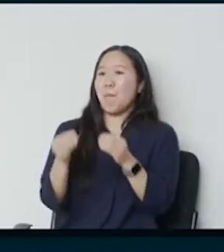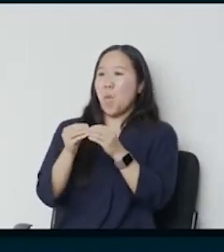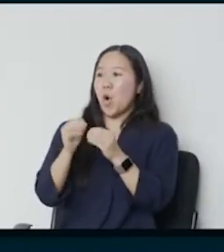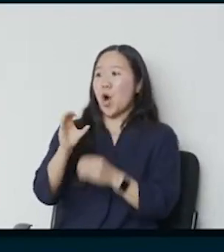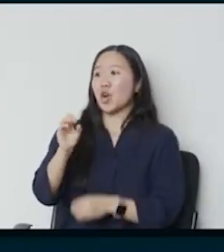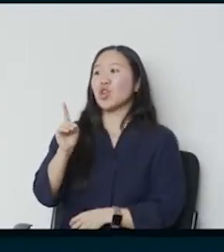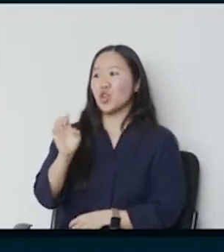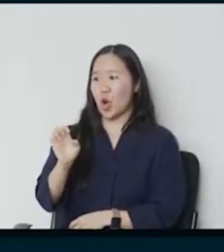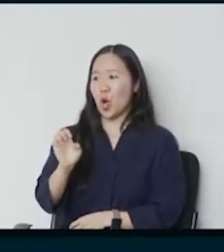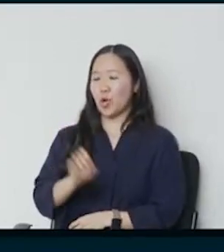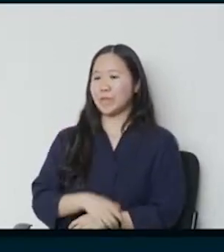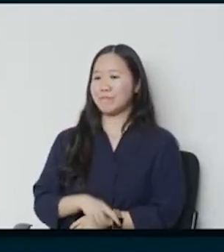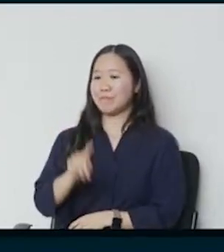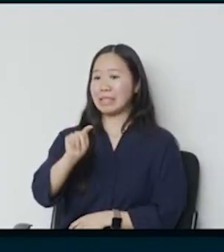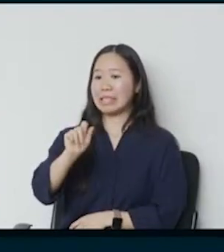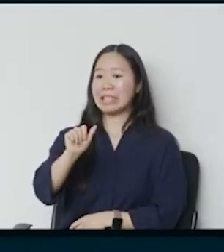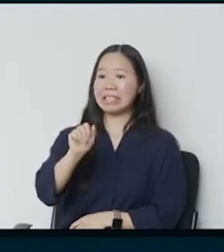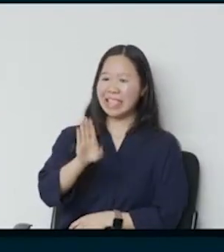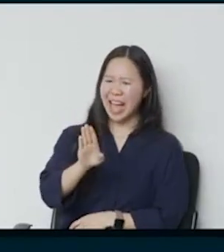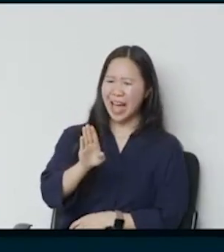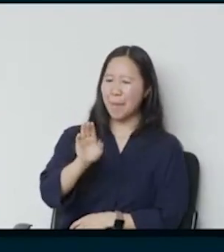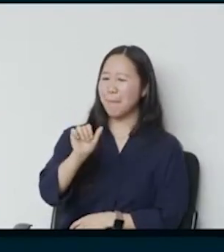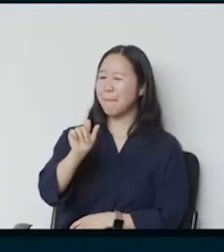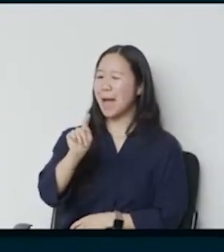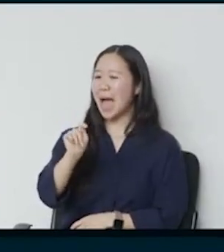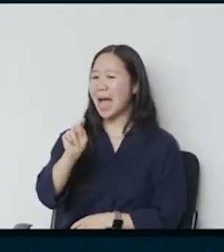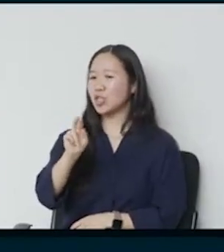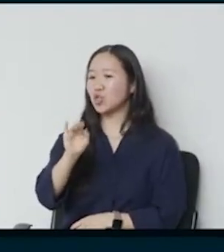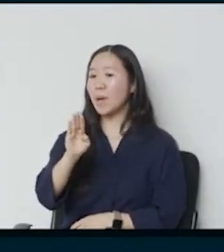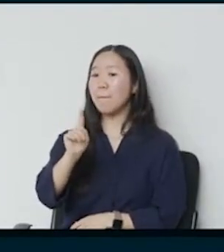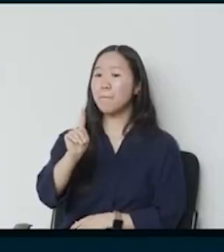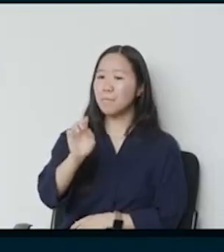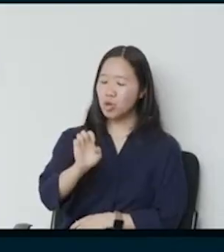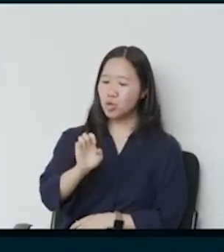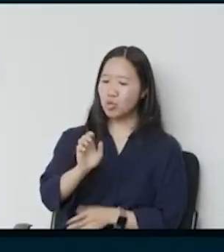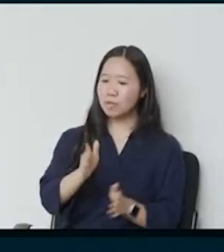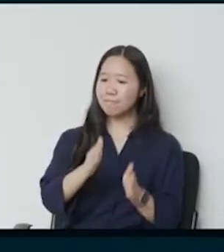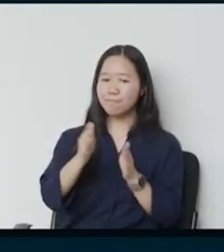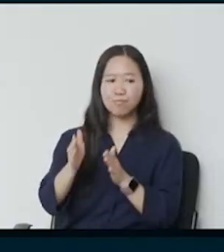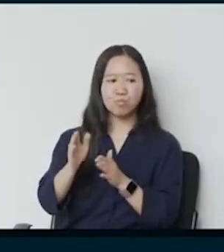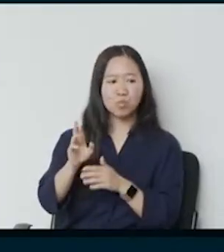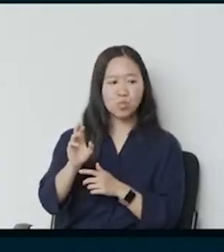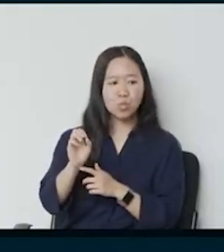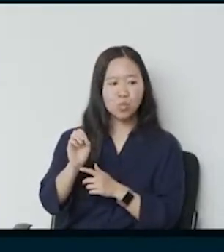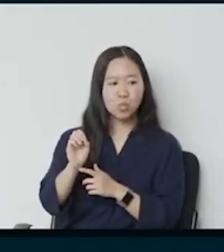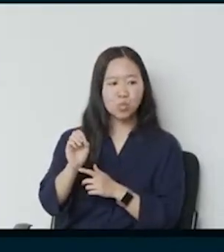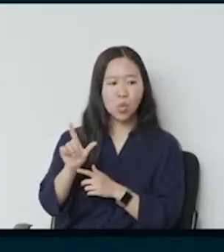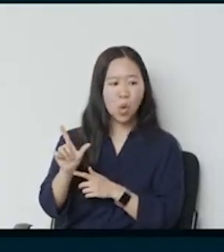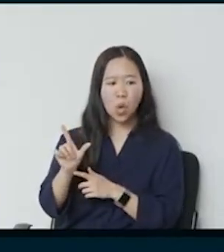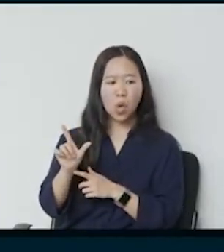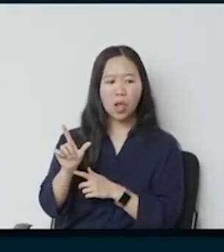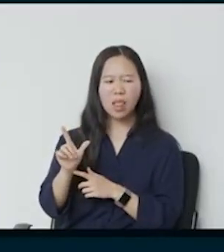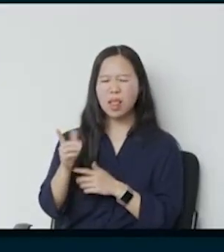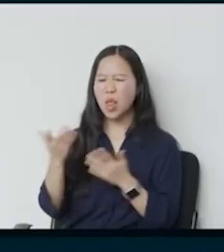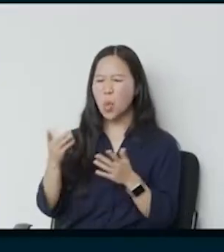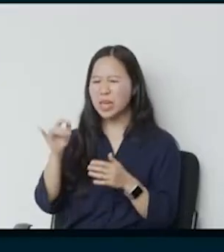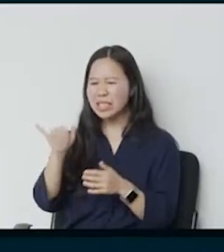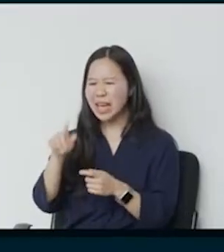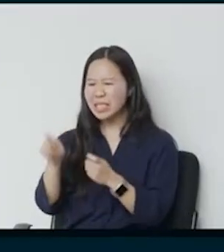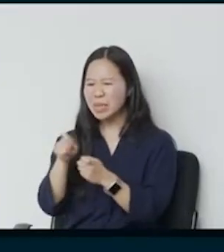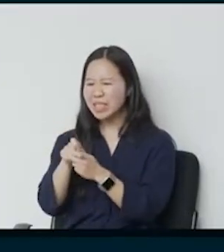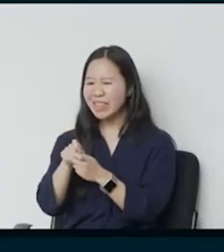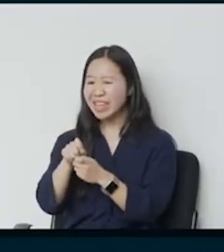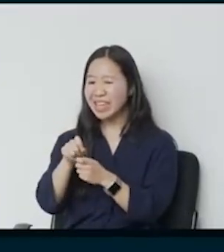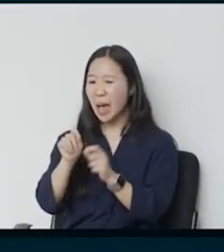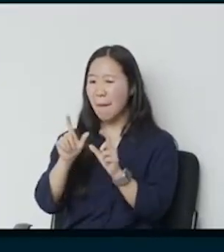got to add the tab index attribute. You got to add a role to tell the screen reader what is this thing actually? Is it actually a button?